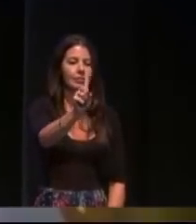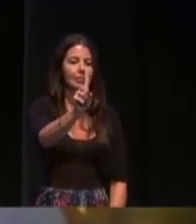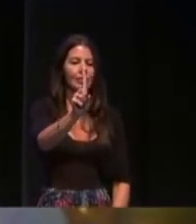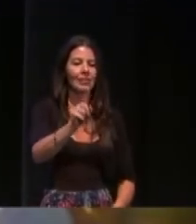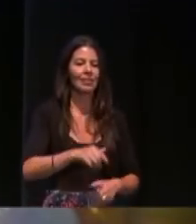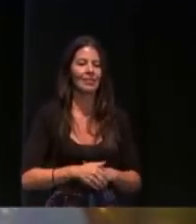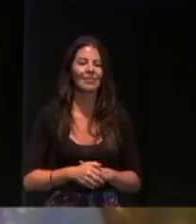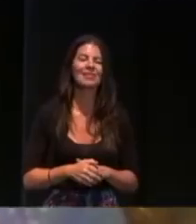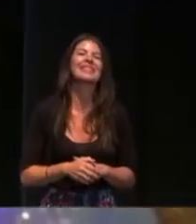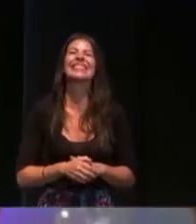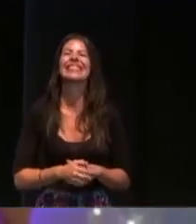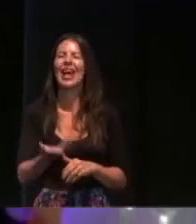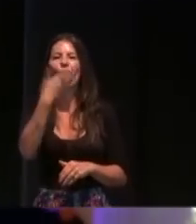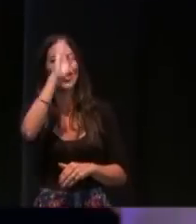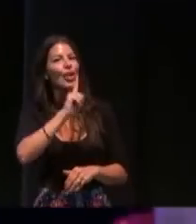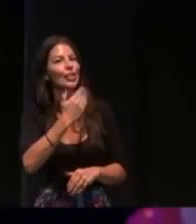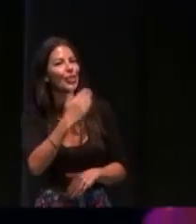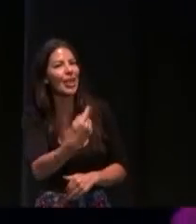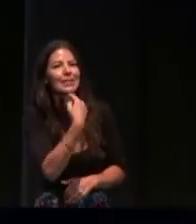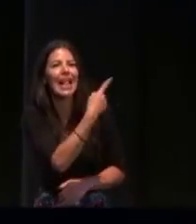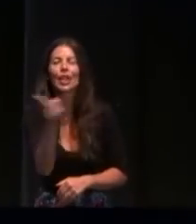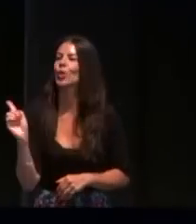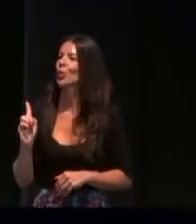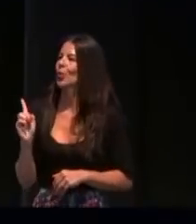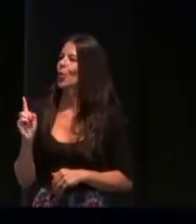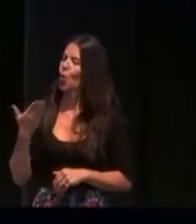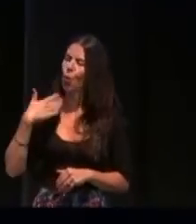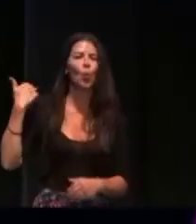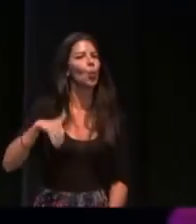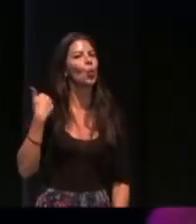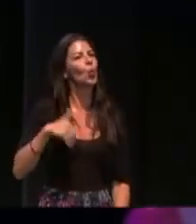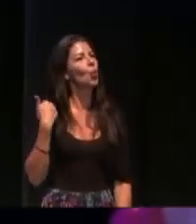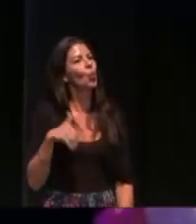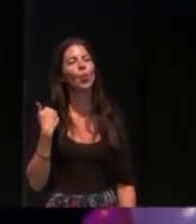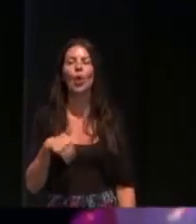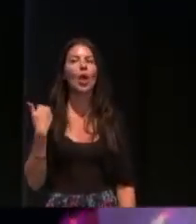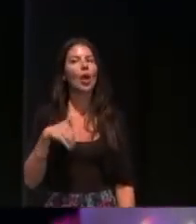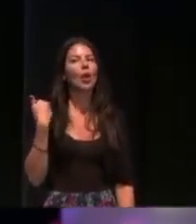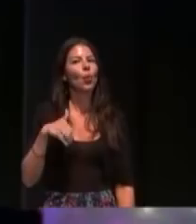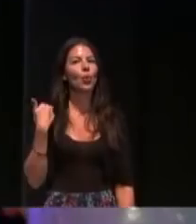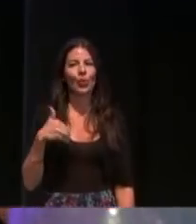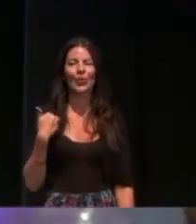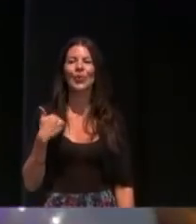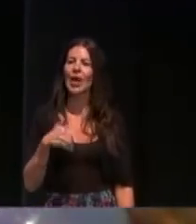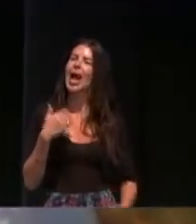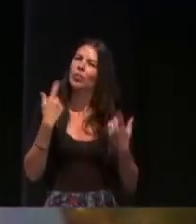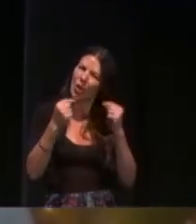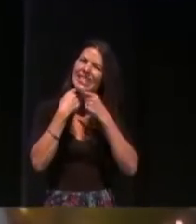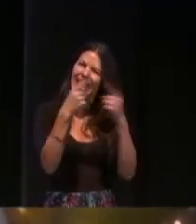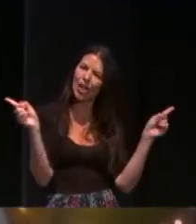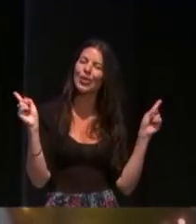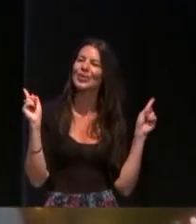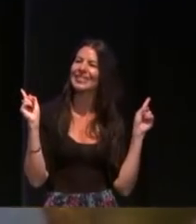God is good, I'm telling you. Yes. Woo! Woo! Woo! Woo! I'm trying to tell you